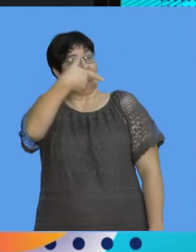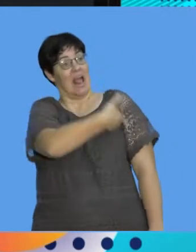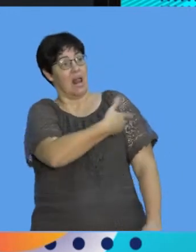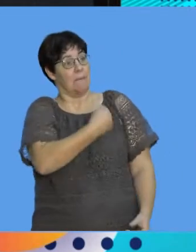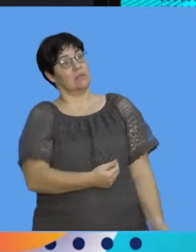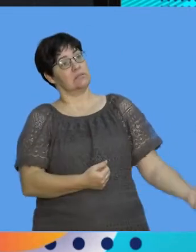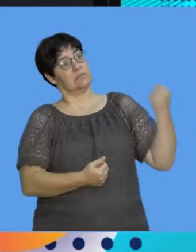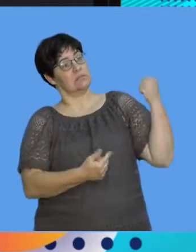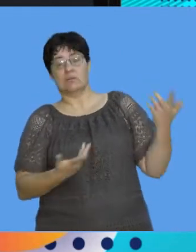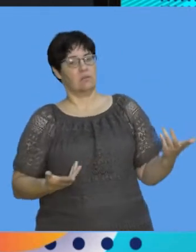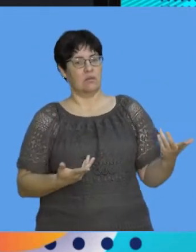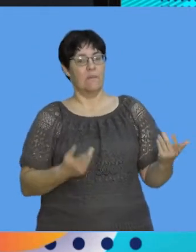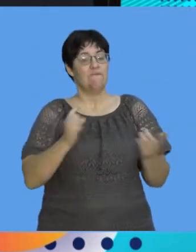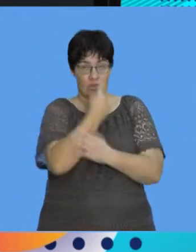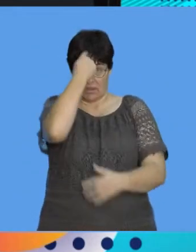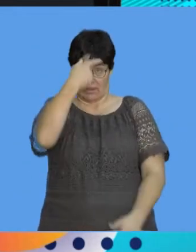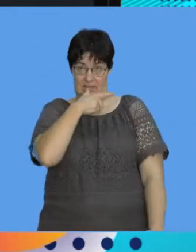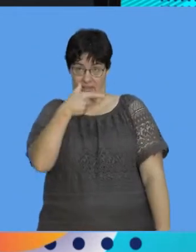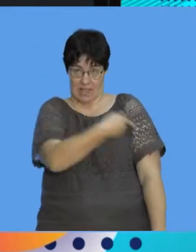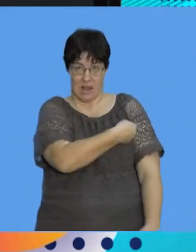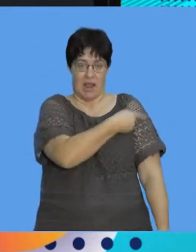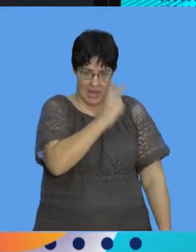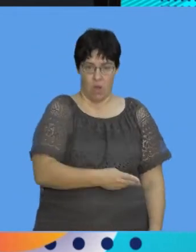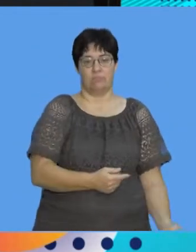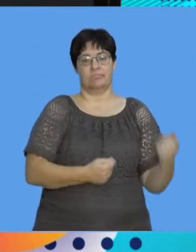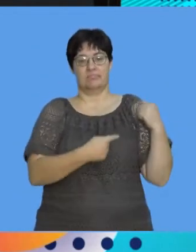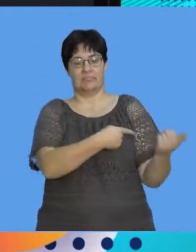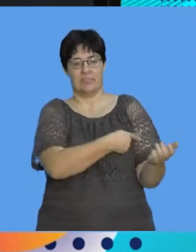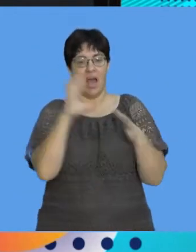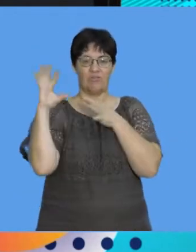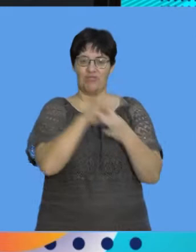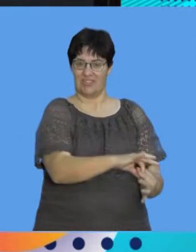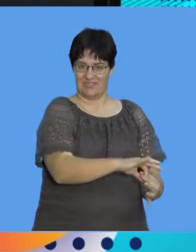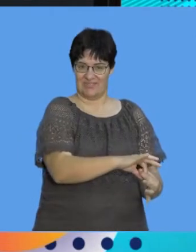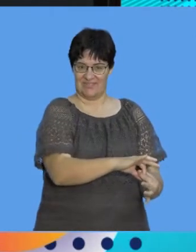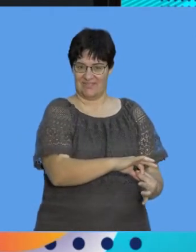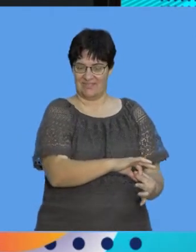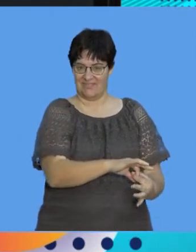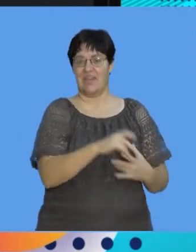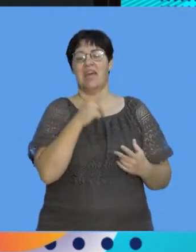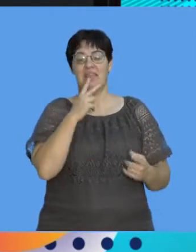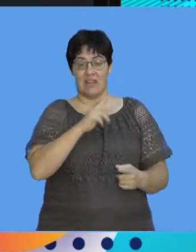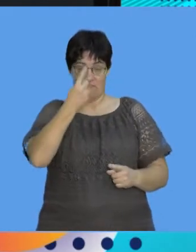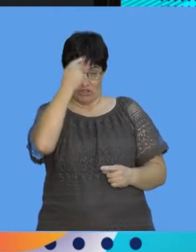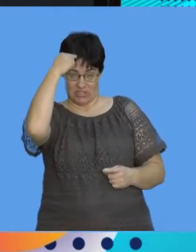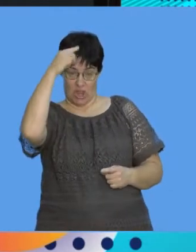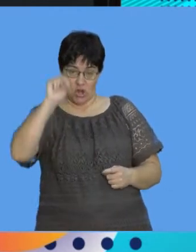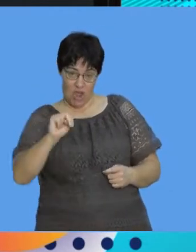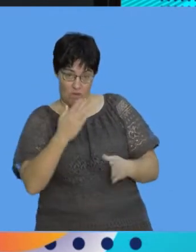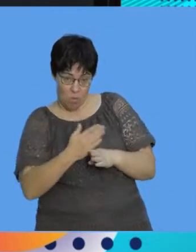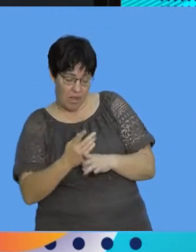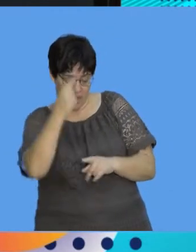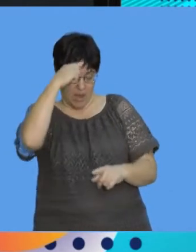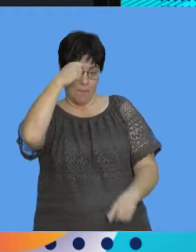being told what to do by the nerve, all right? So can you see the relationship? A nerve works, and then a muscle